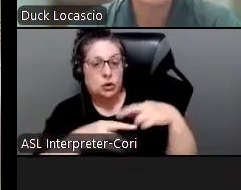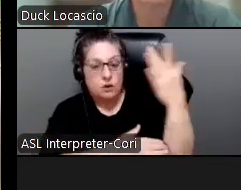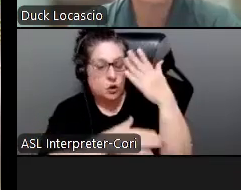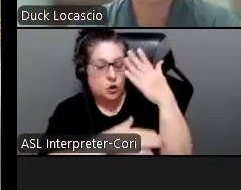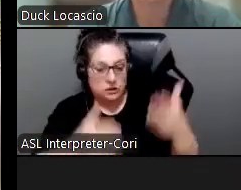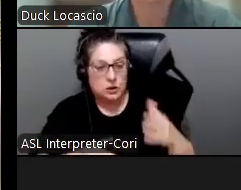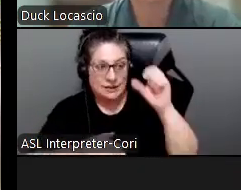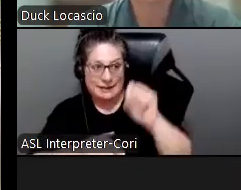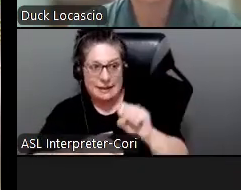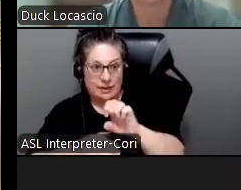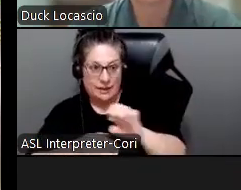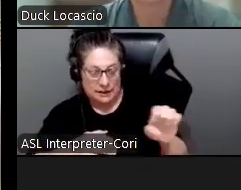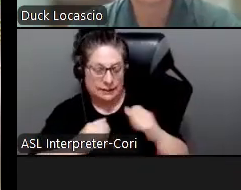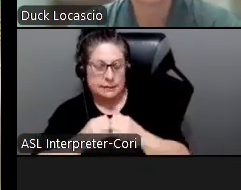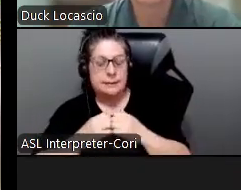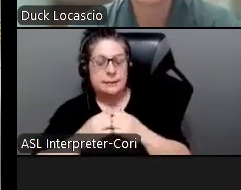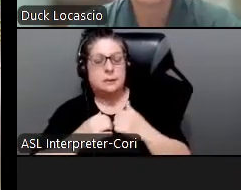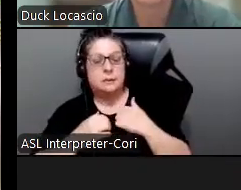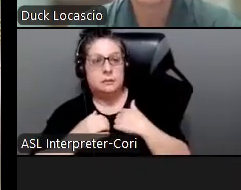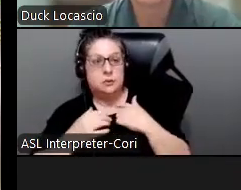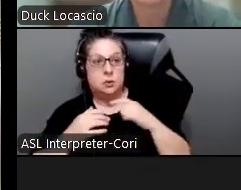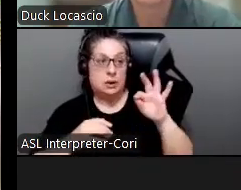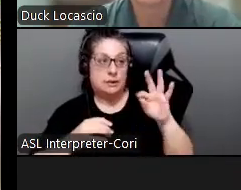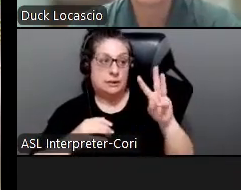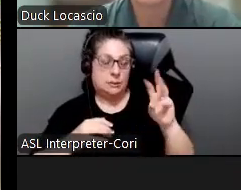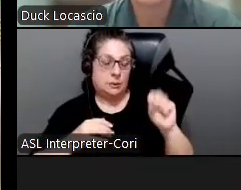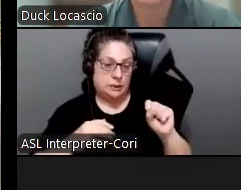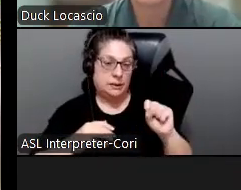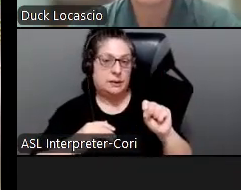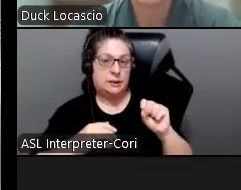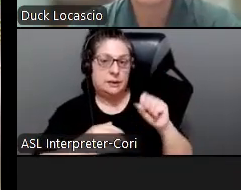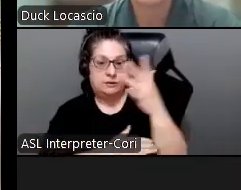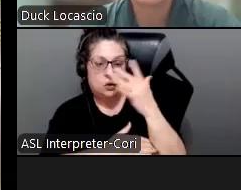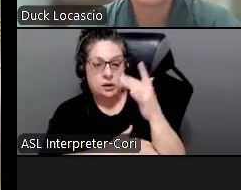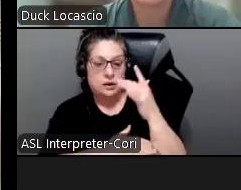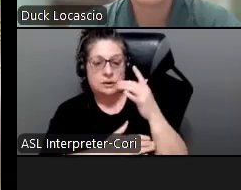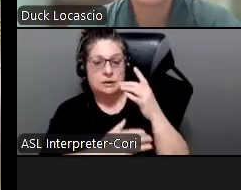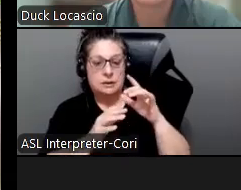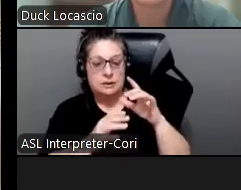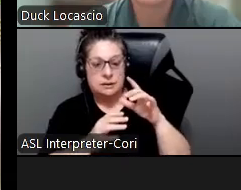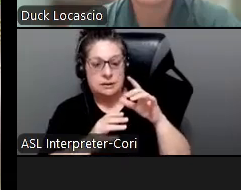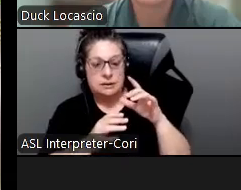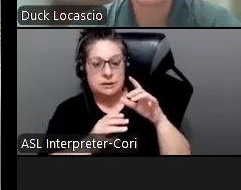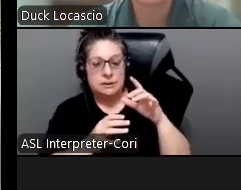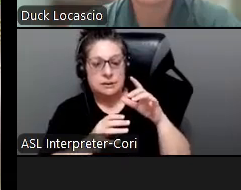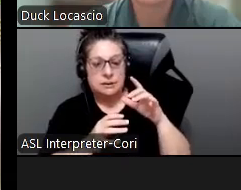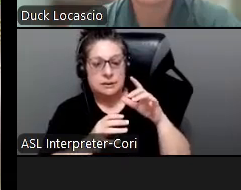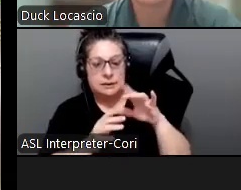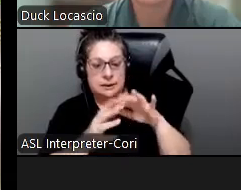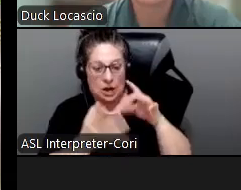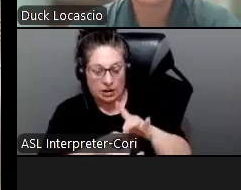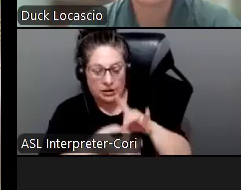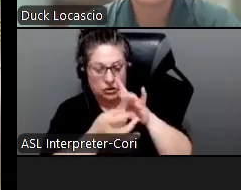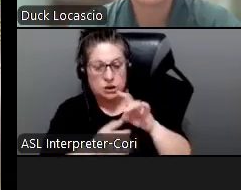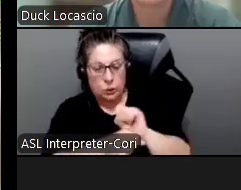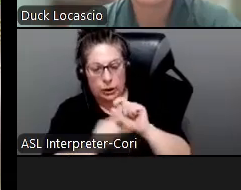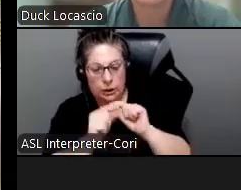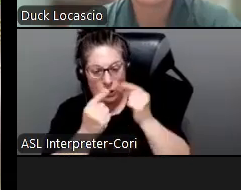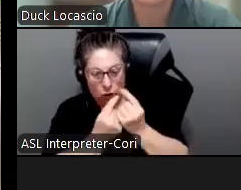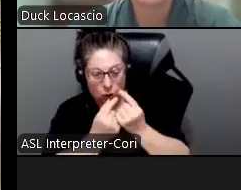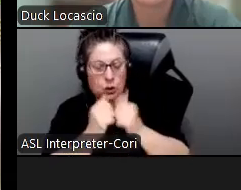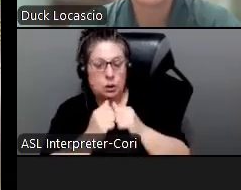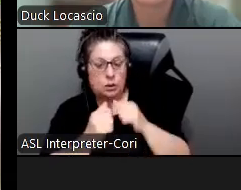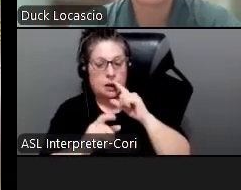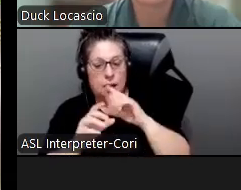region. And on behalf of the Fish and Wildlife Service Forest Ecology Working Group, our partners in science applications in